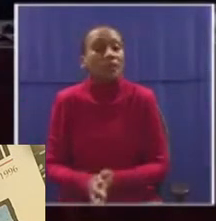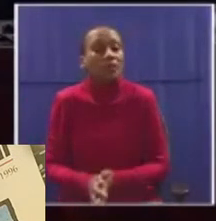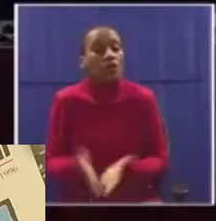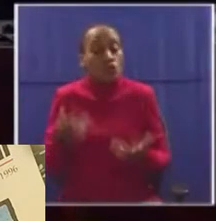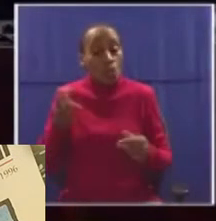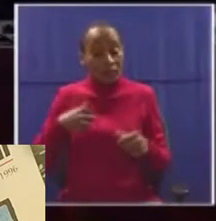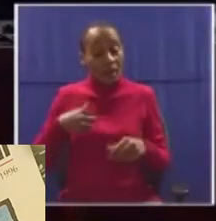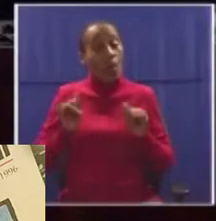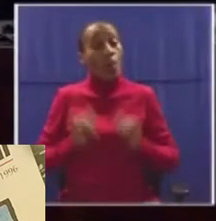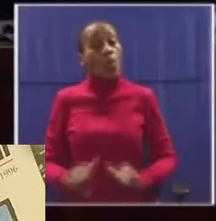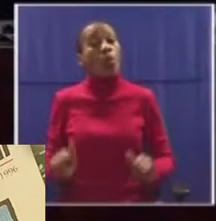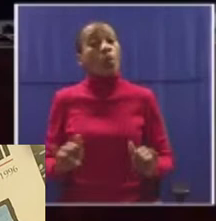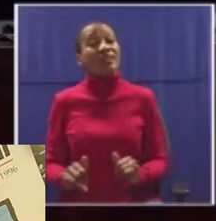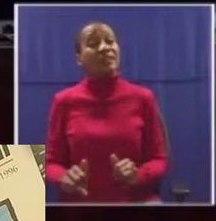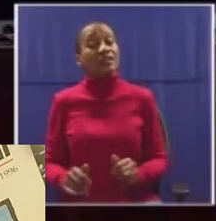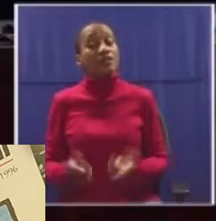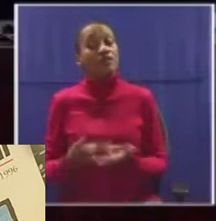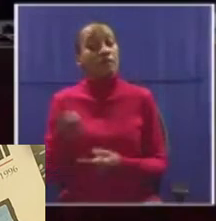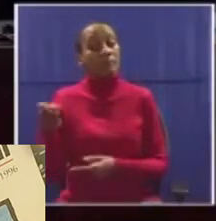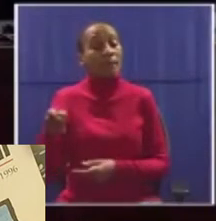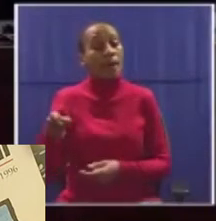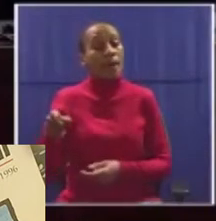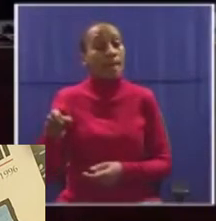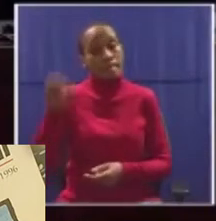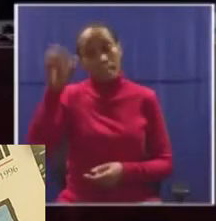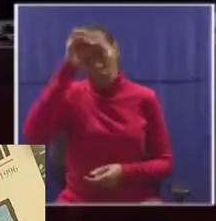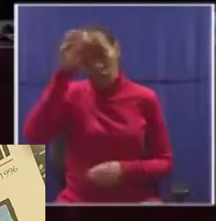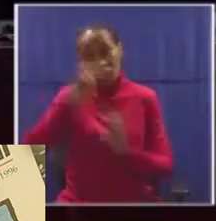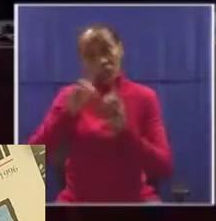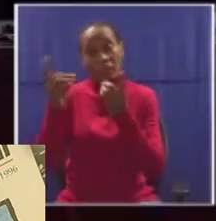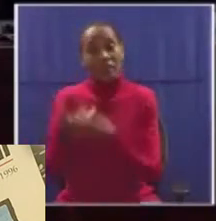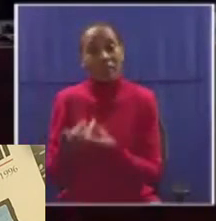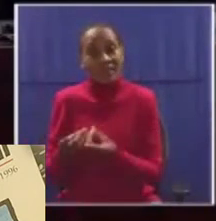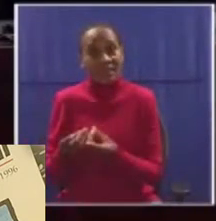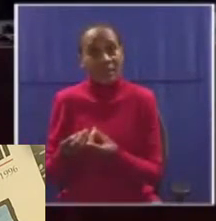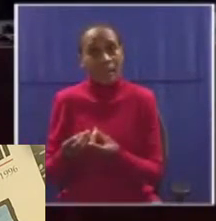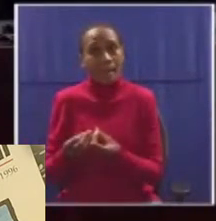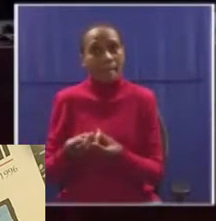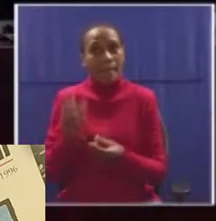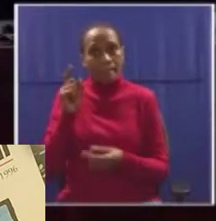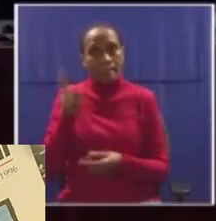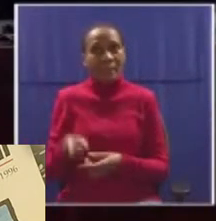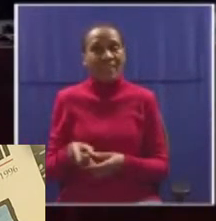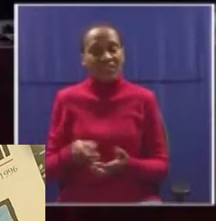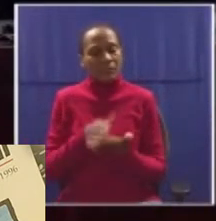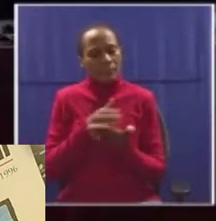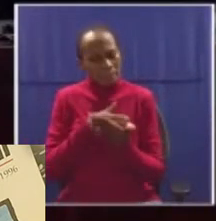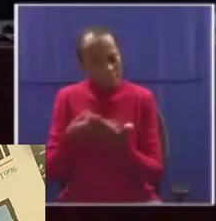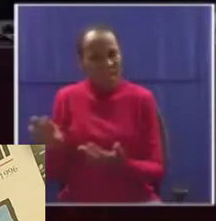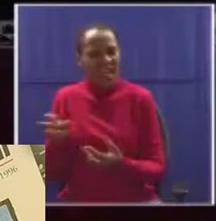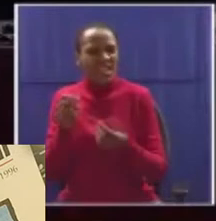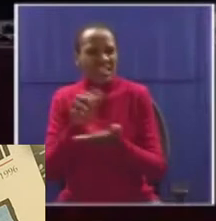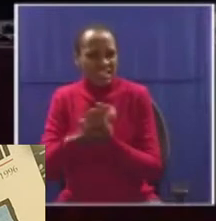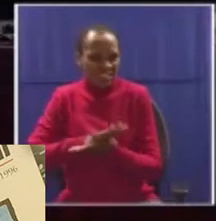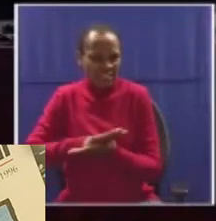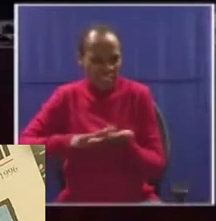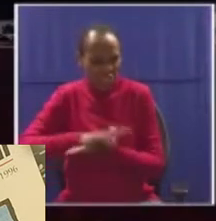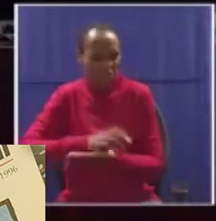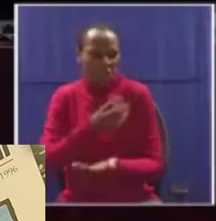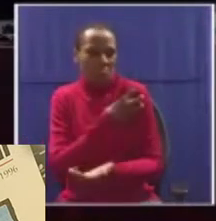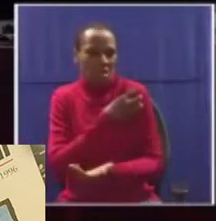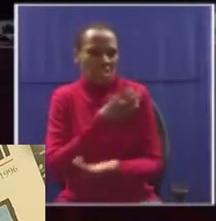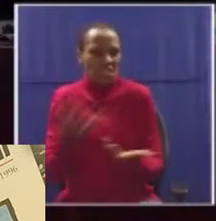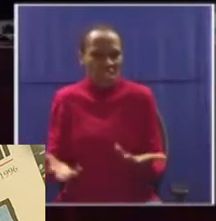professionalized and removed from the dirty Stranglehold of equally dating ministers until it is free